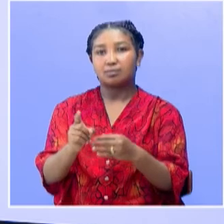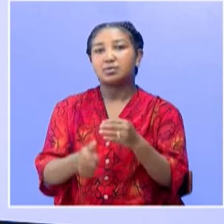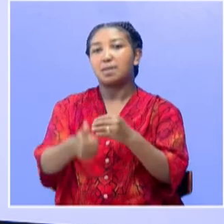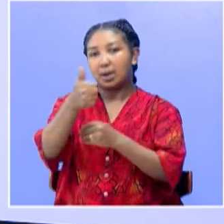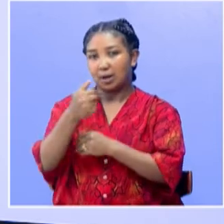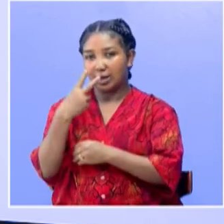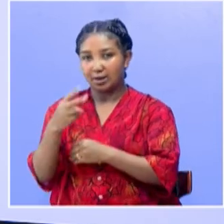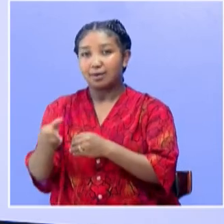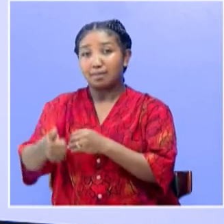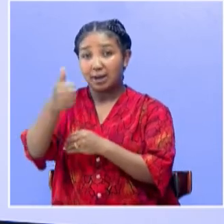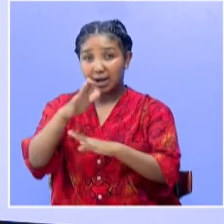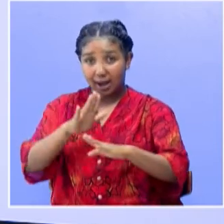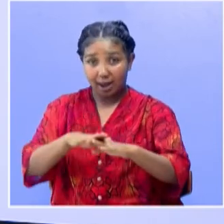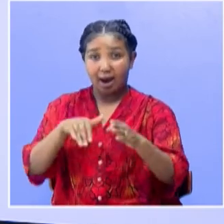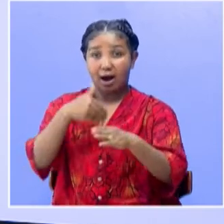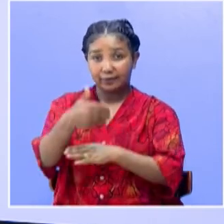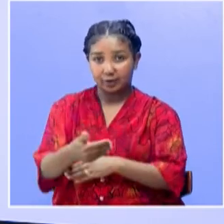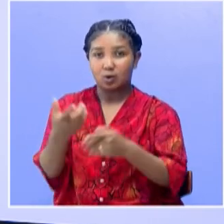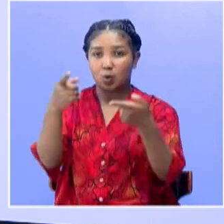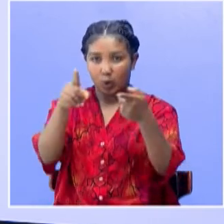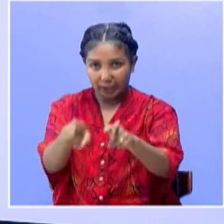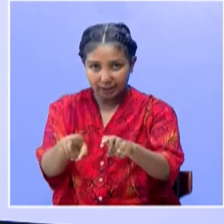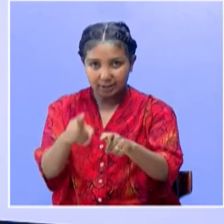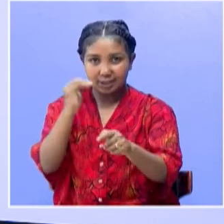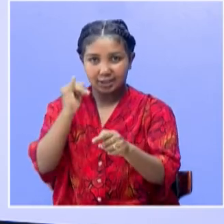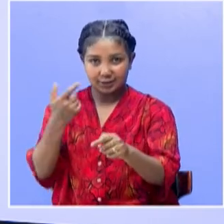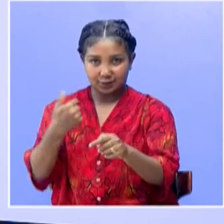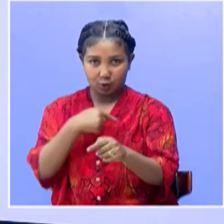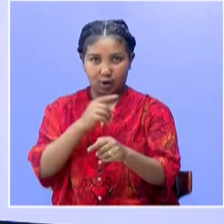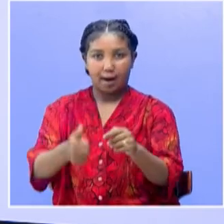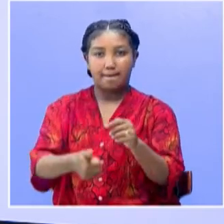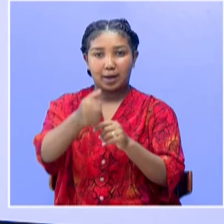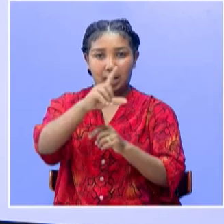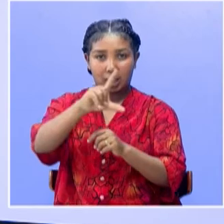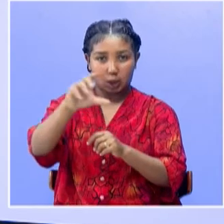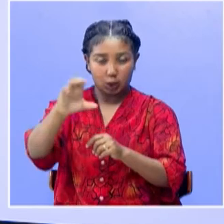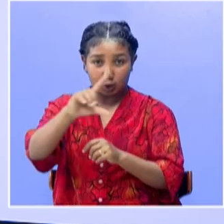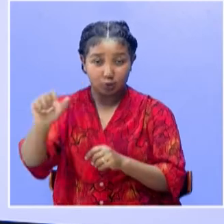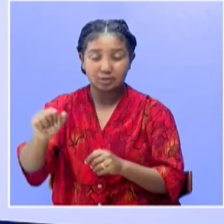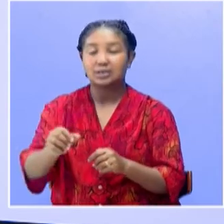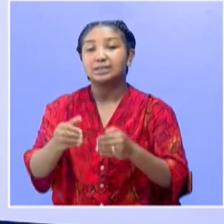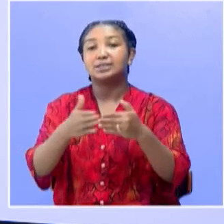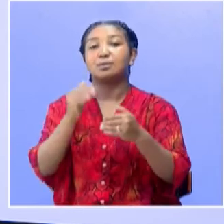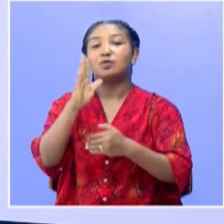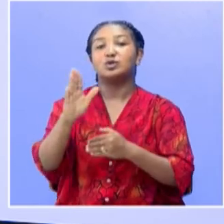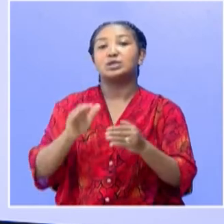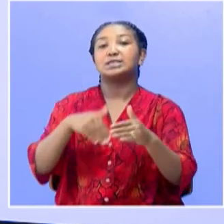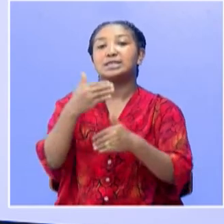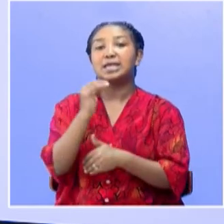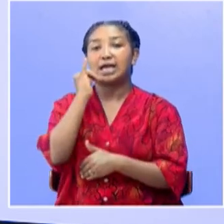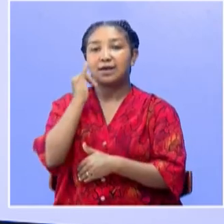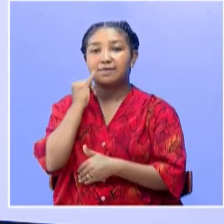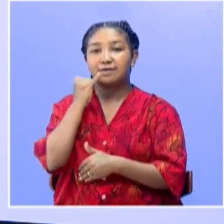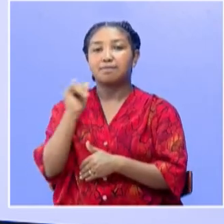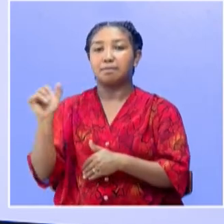main clause. The main clause after when, yeah, if our main clause is simple future, then the if